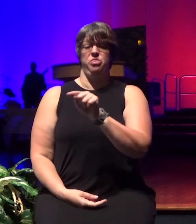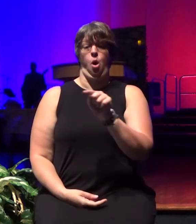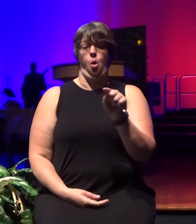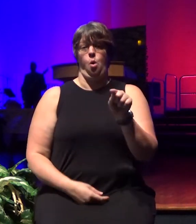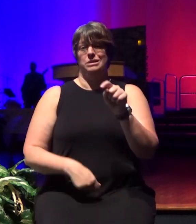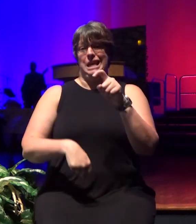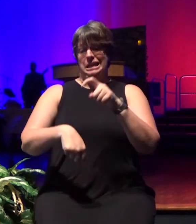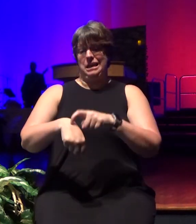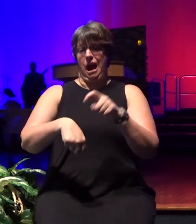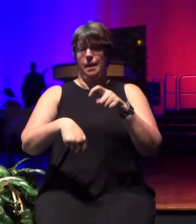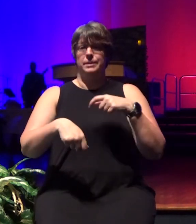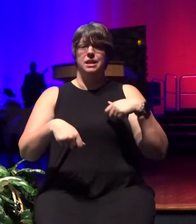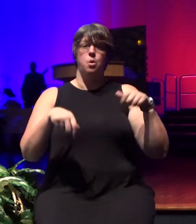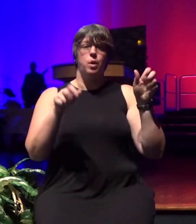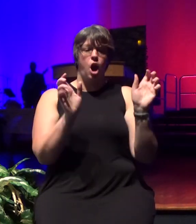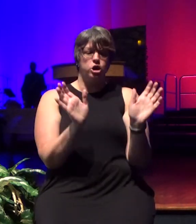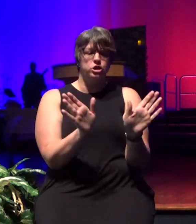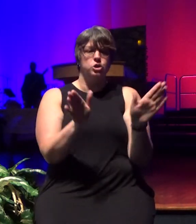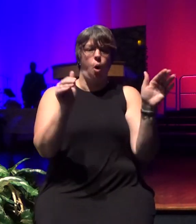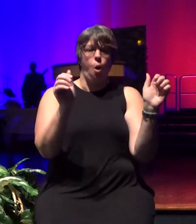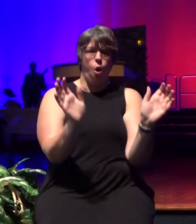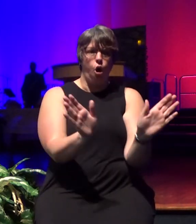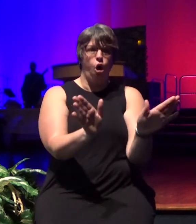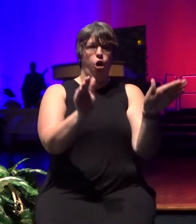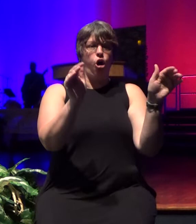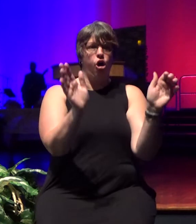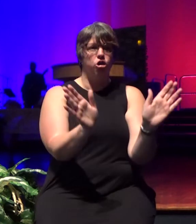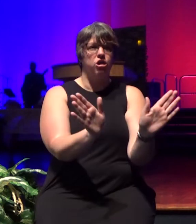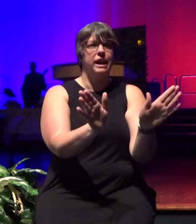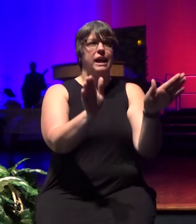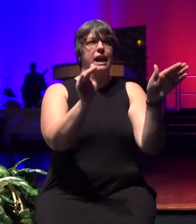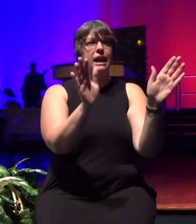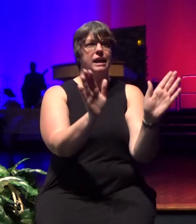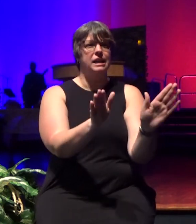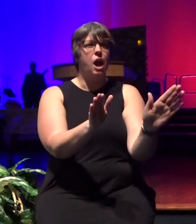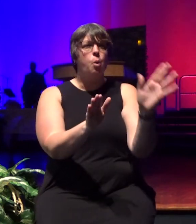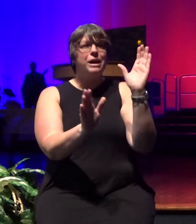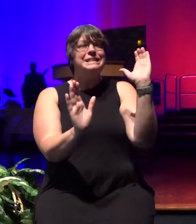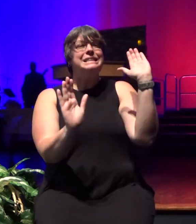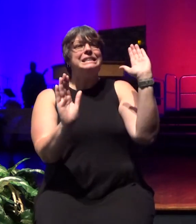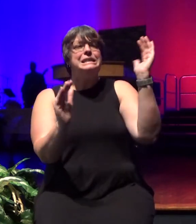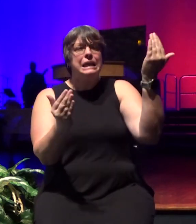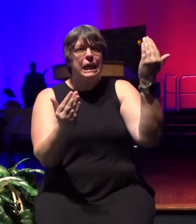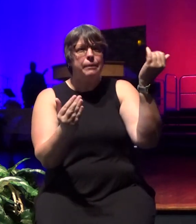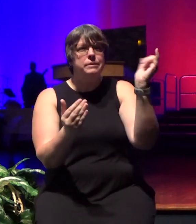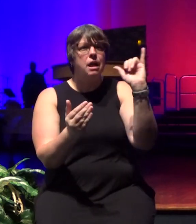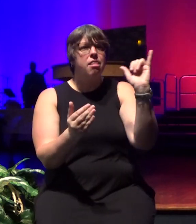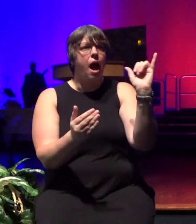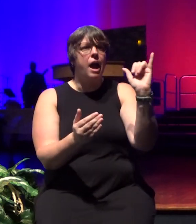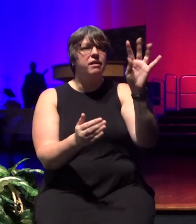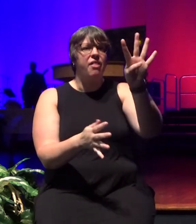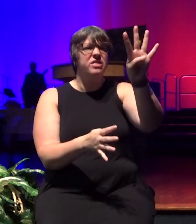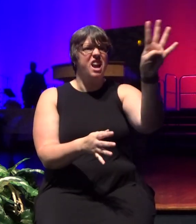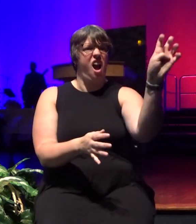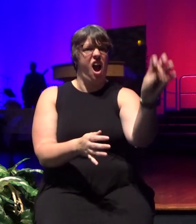of God, and soar free, find our wings.